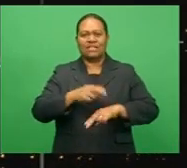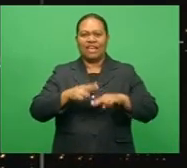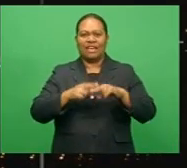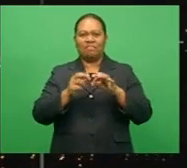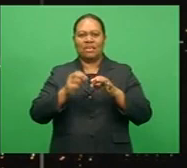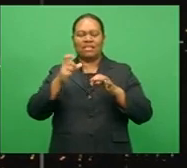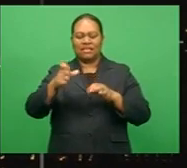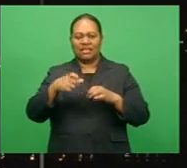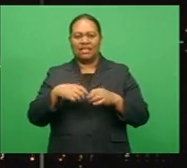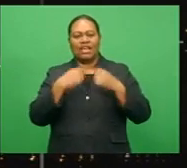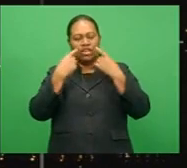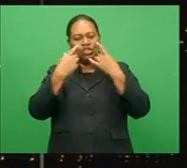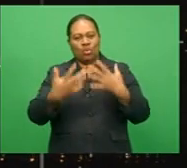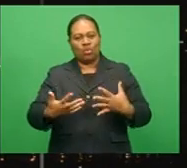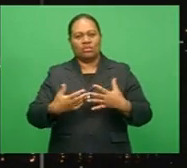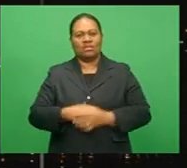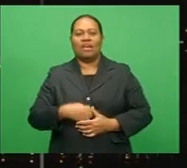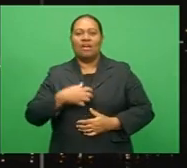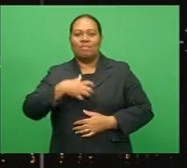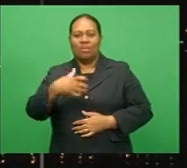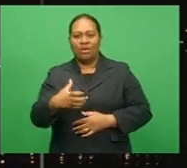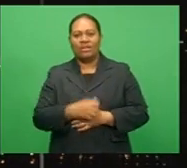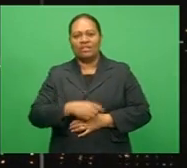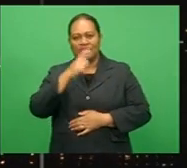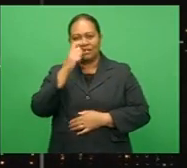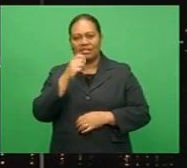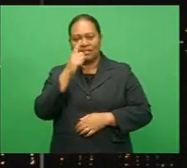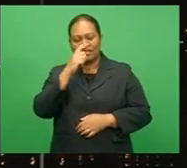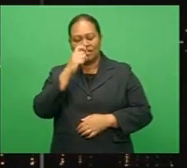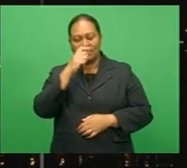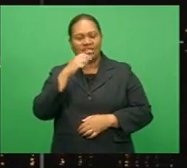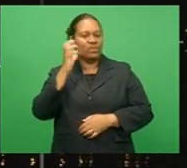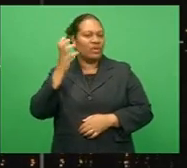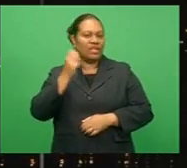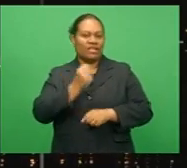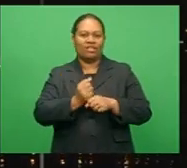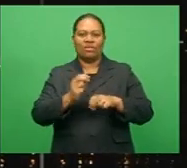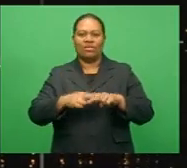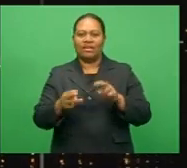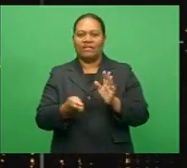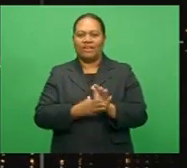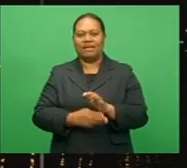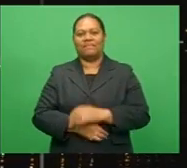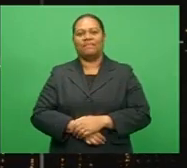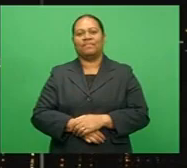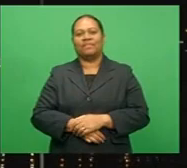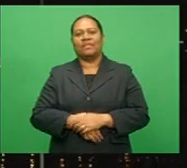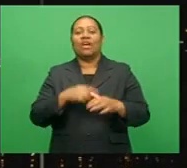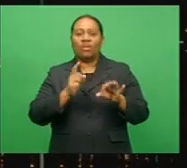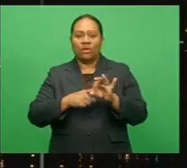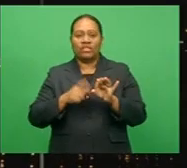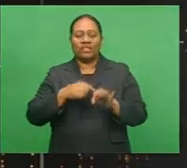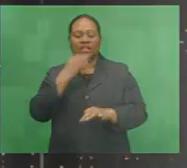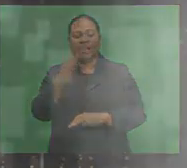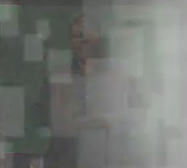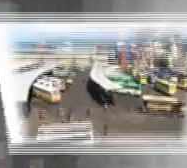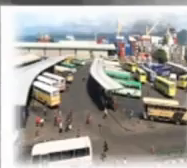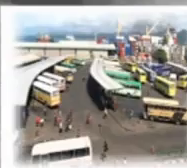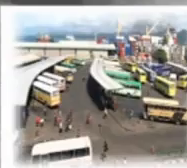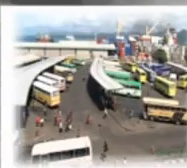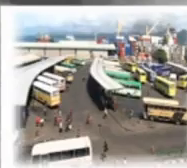Doom Show. Now for these stories and others, tune in daily to our sister radio station, Gold FM. Our poll question we're